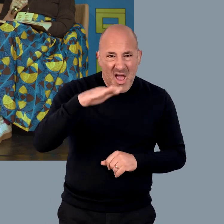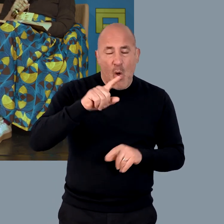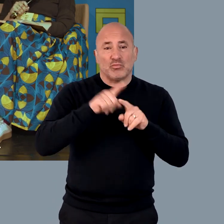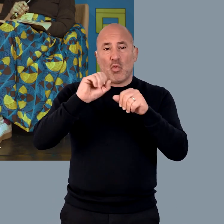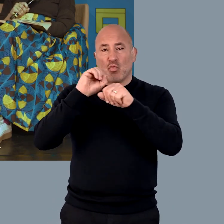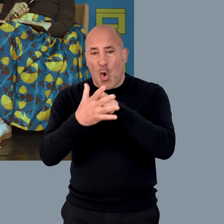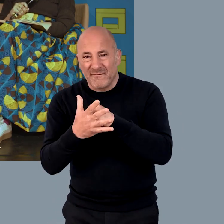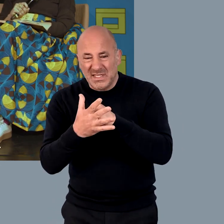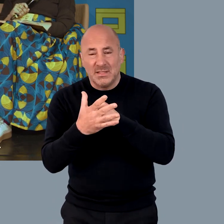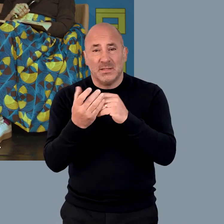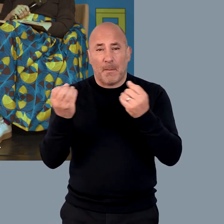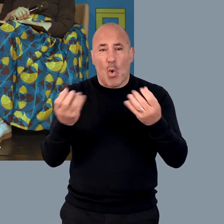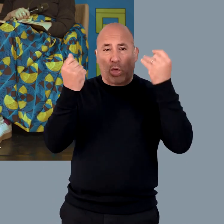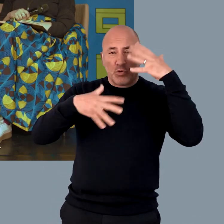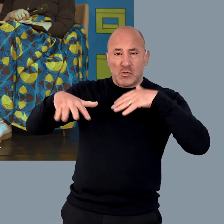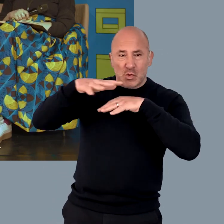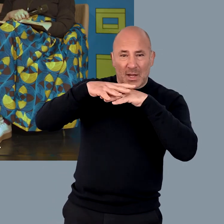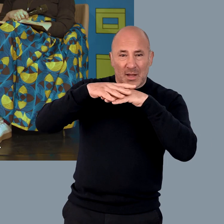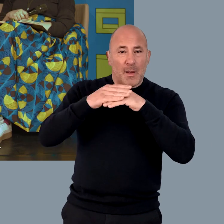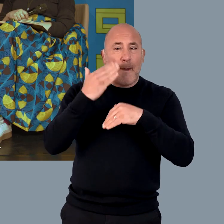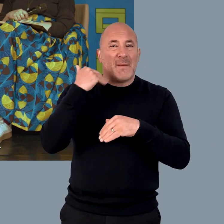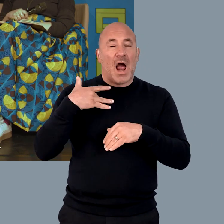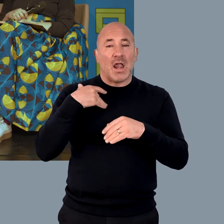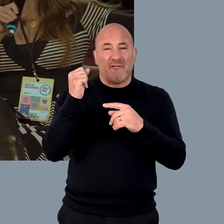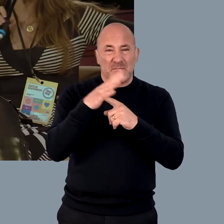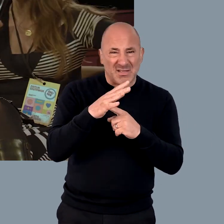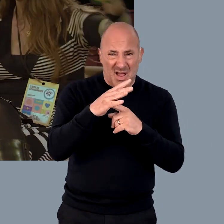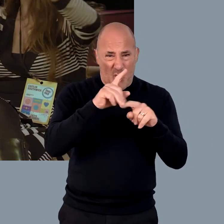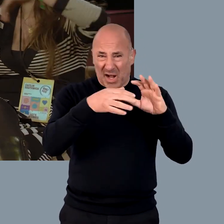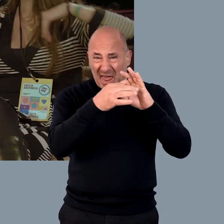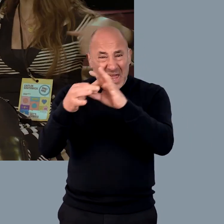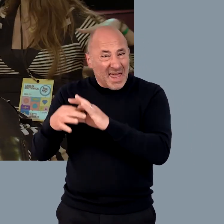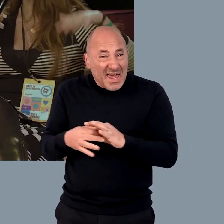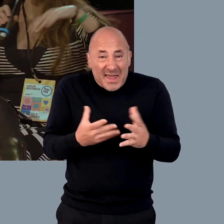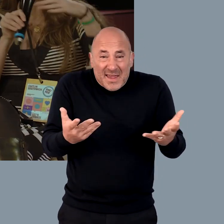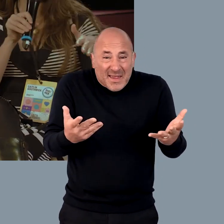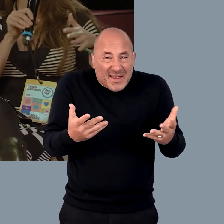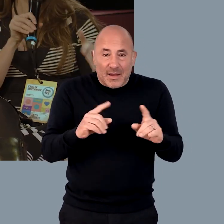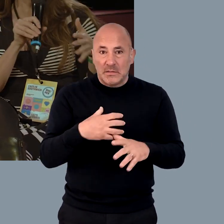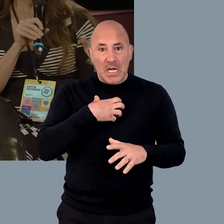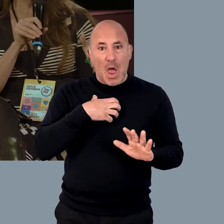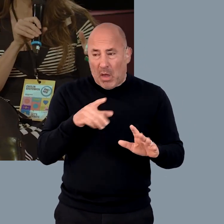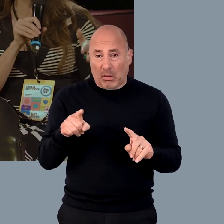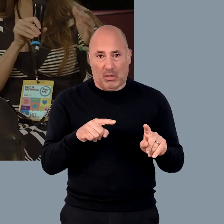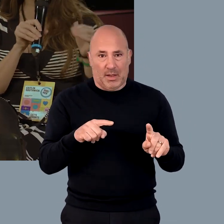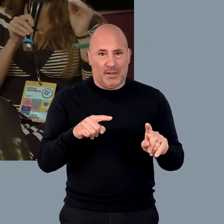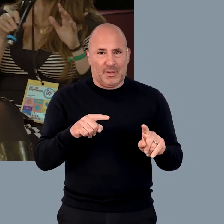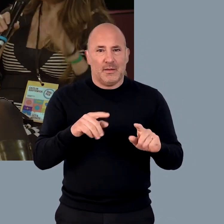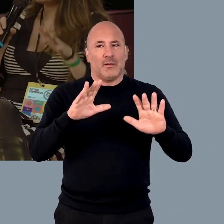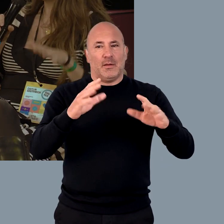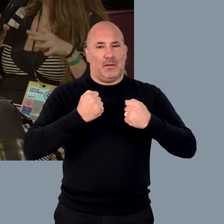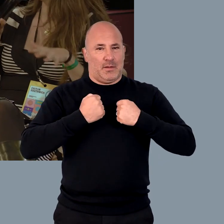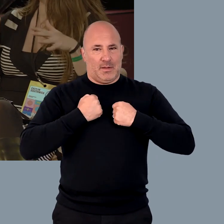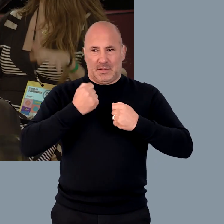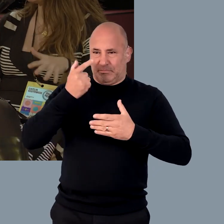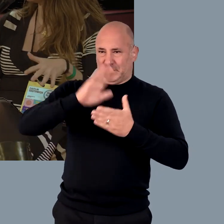about COVID, without talking about pollution, without talking about Black Lives Matter. The entire things, they all interweave together, which